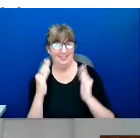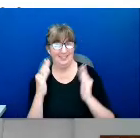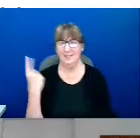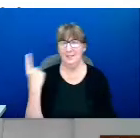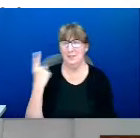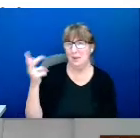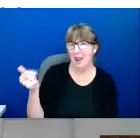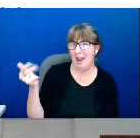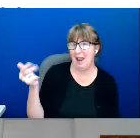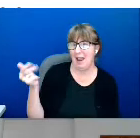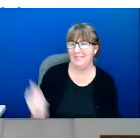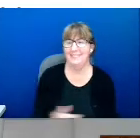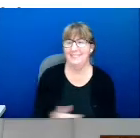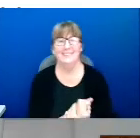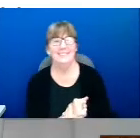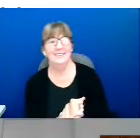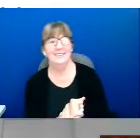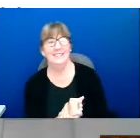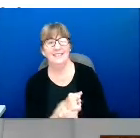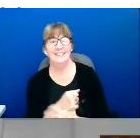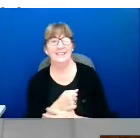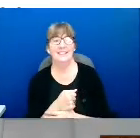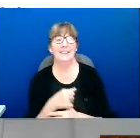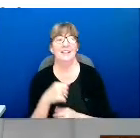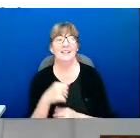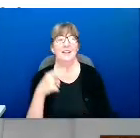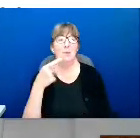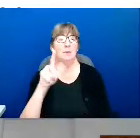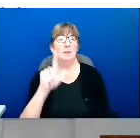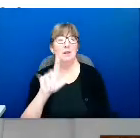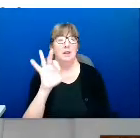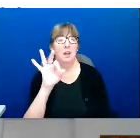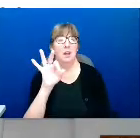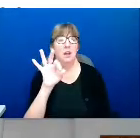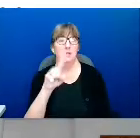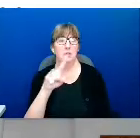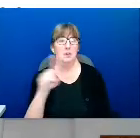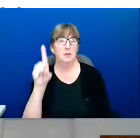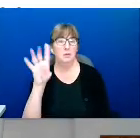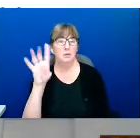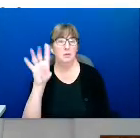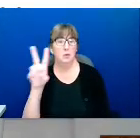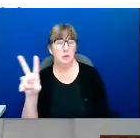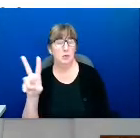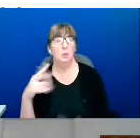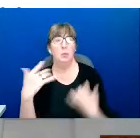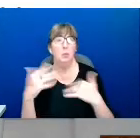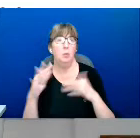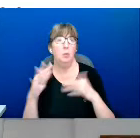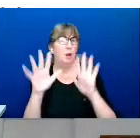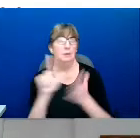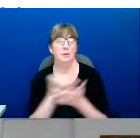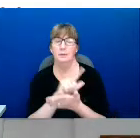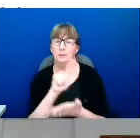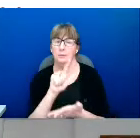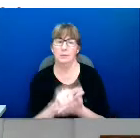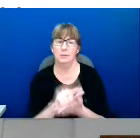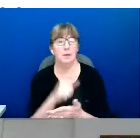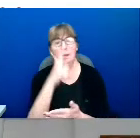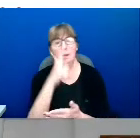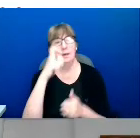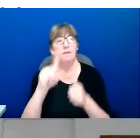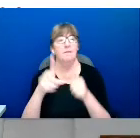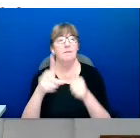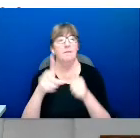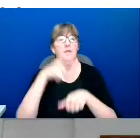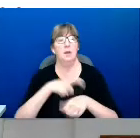Public Law 94142 was passed, and that was truly landmark legislation because for the first time ever, it mandated a free